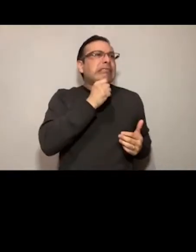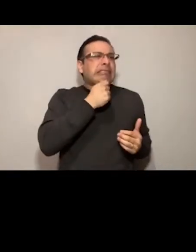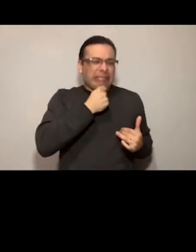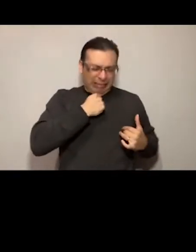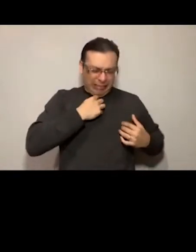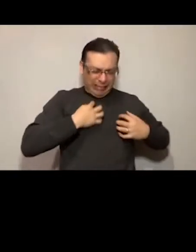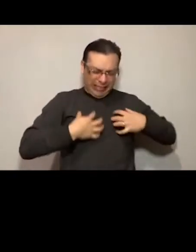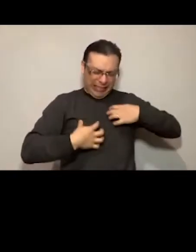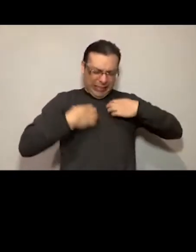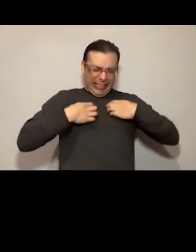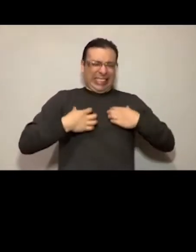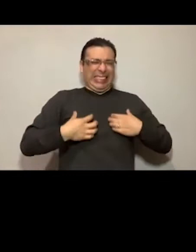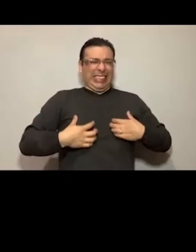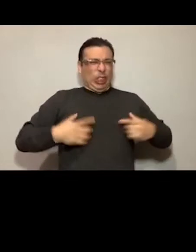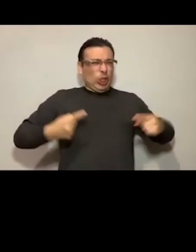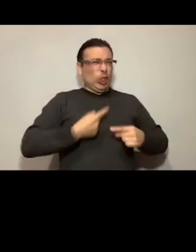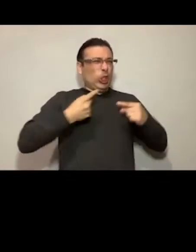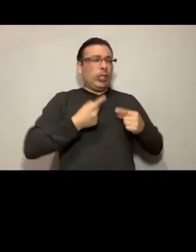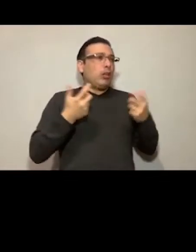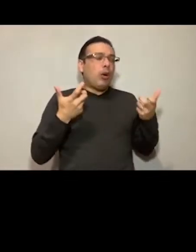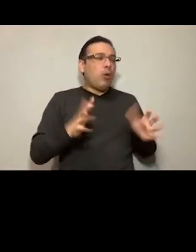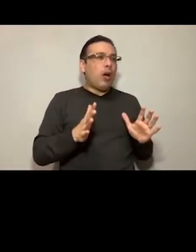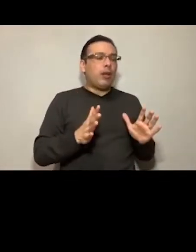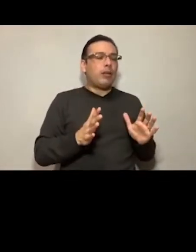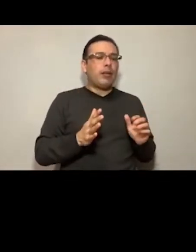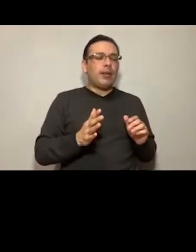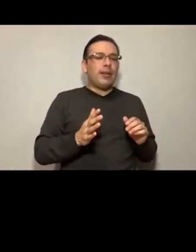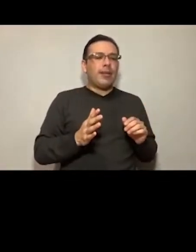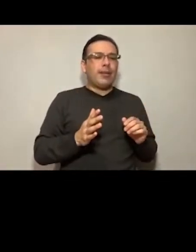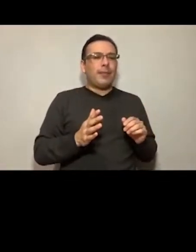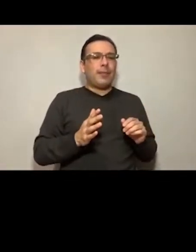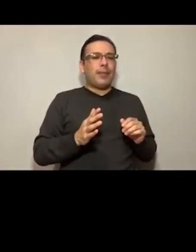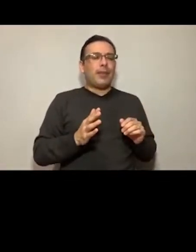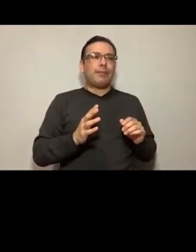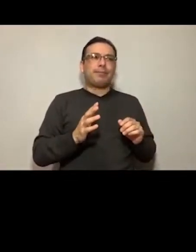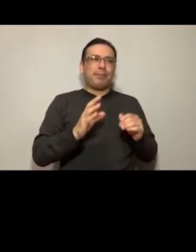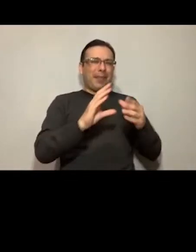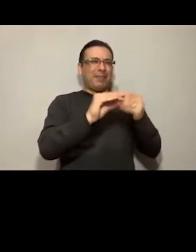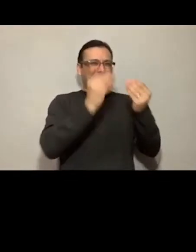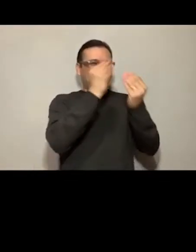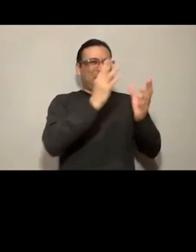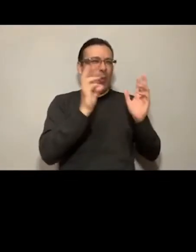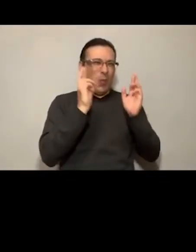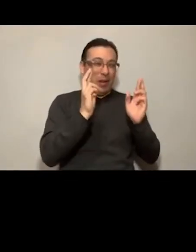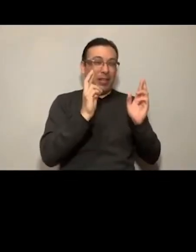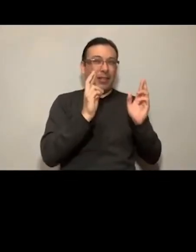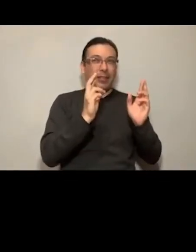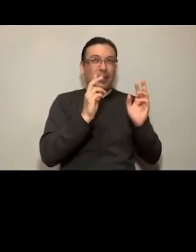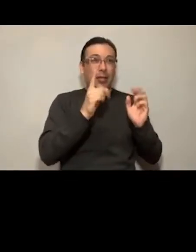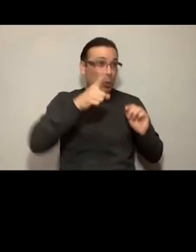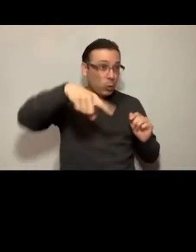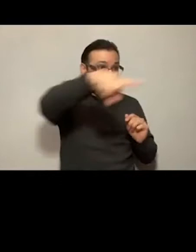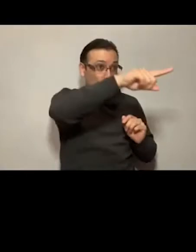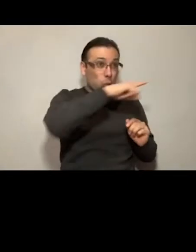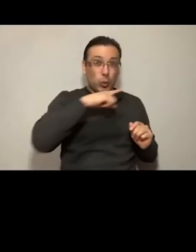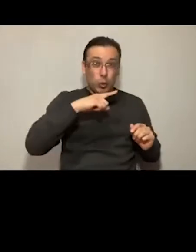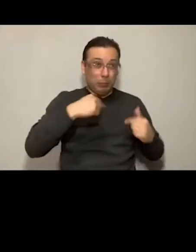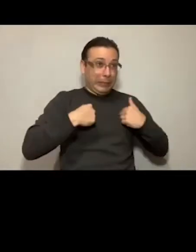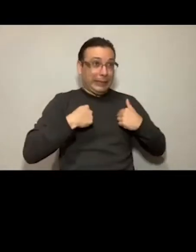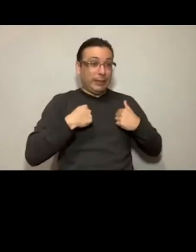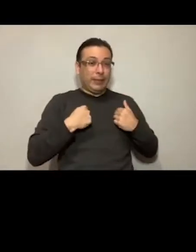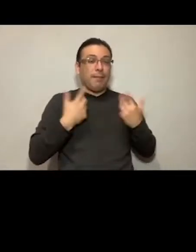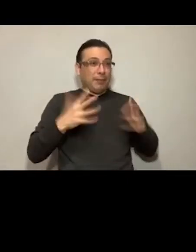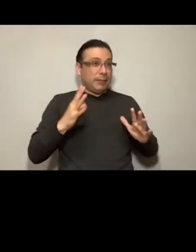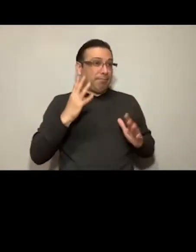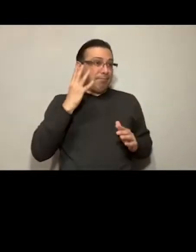this within a hope sense, right? So luckily, as those of us with disabilities already understand the scope of